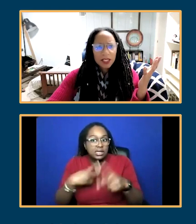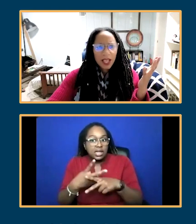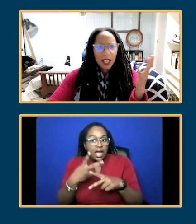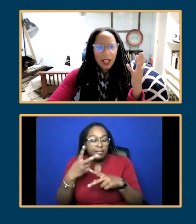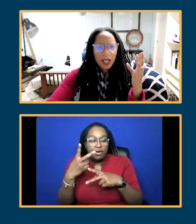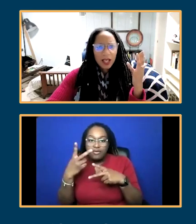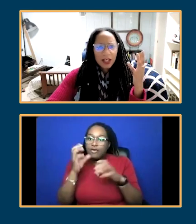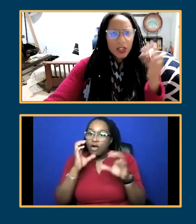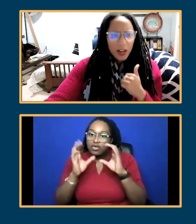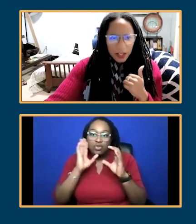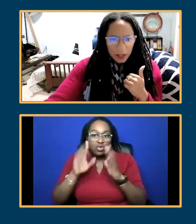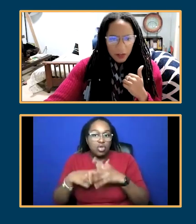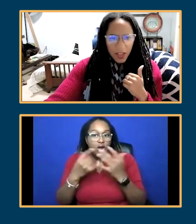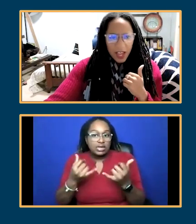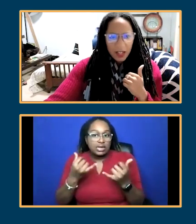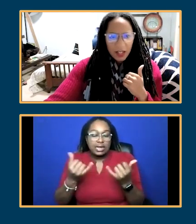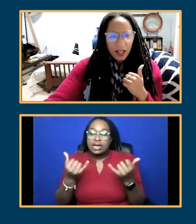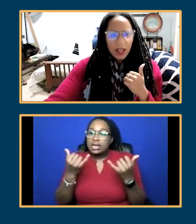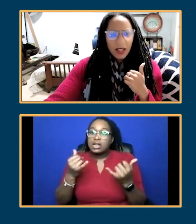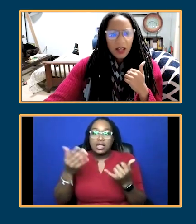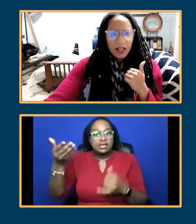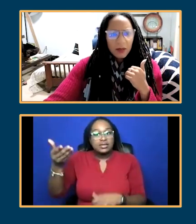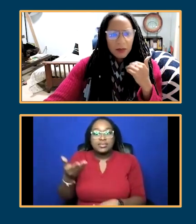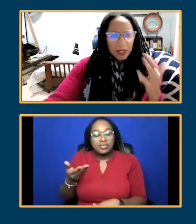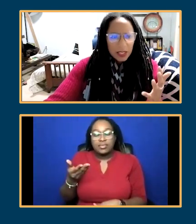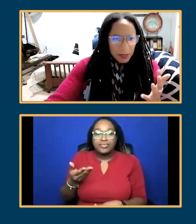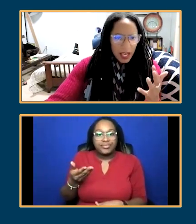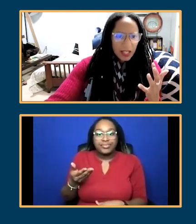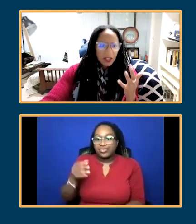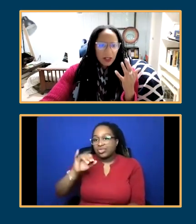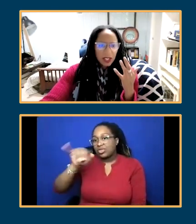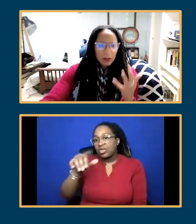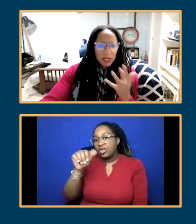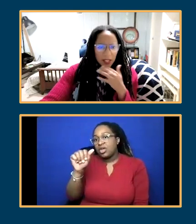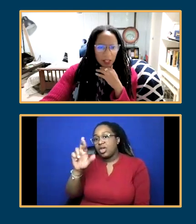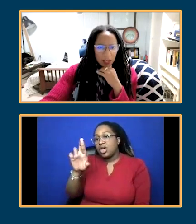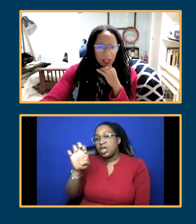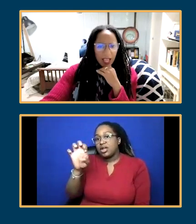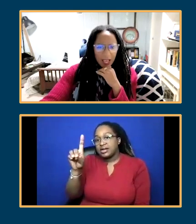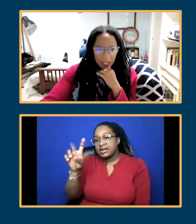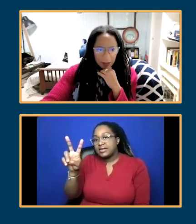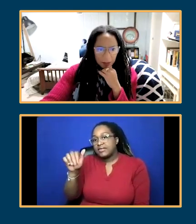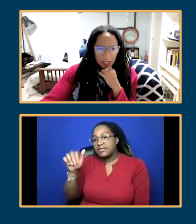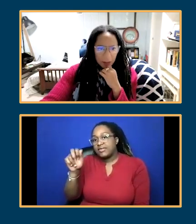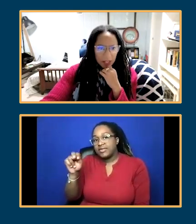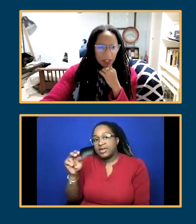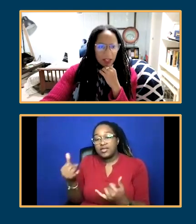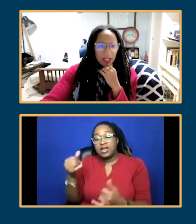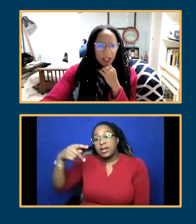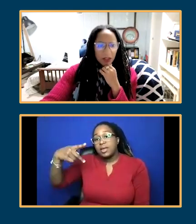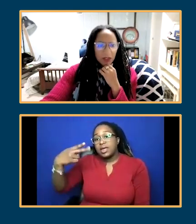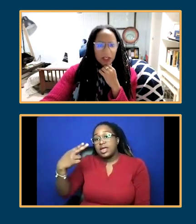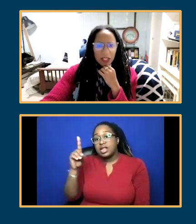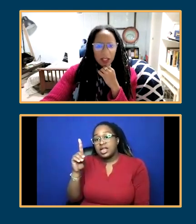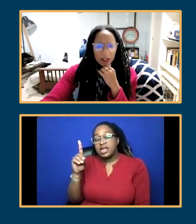welcome up today Jared Van. PCBA is currently a PhD candidate at the